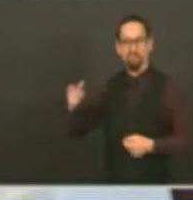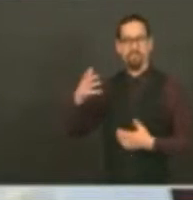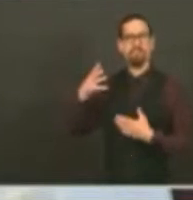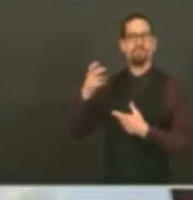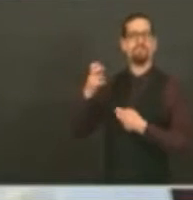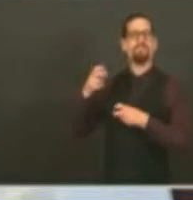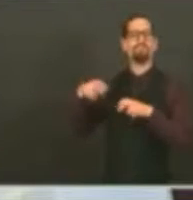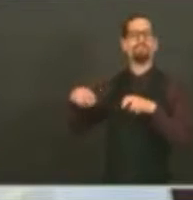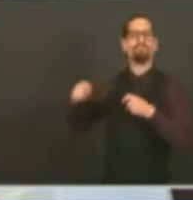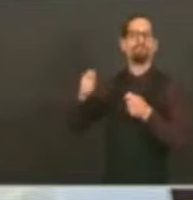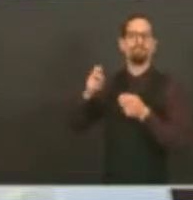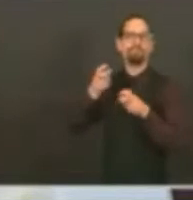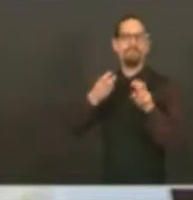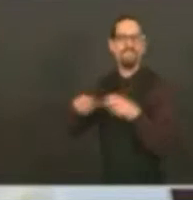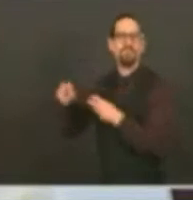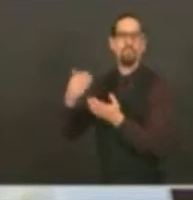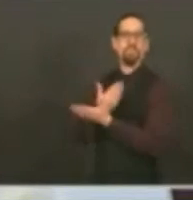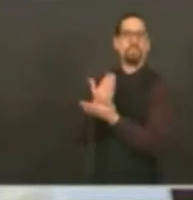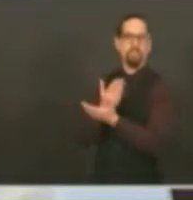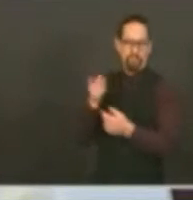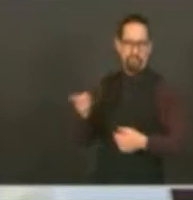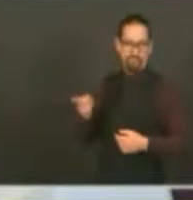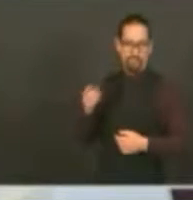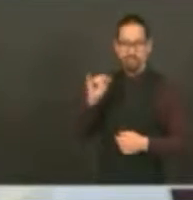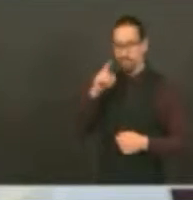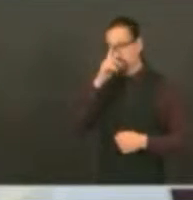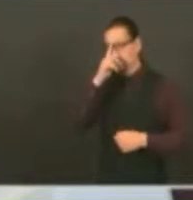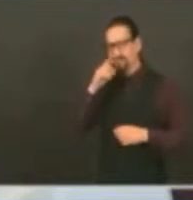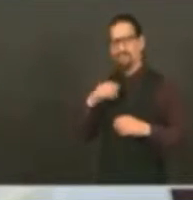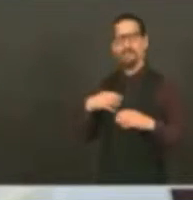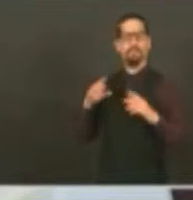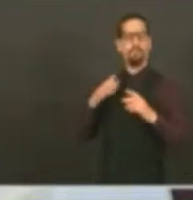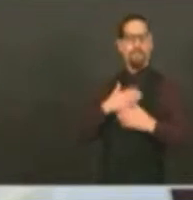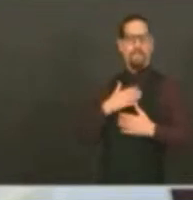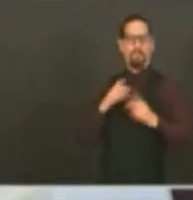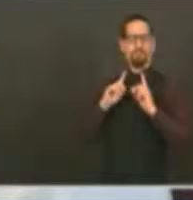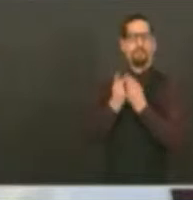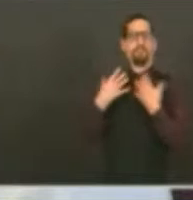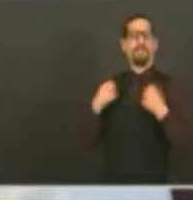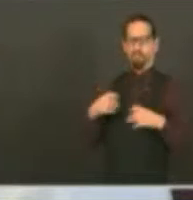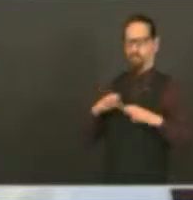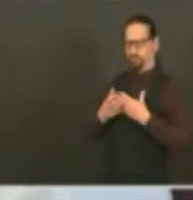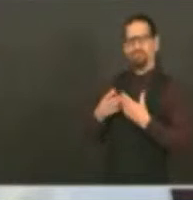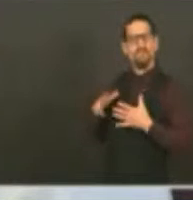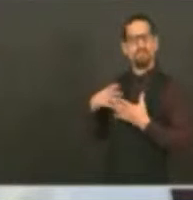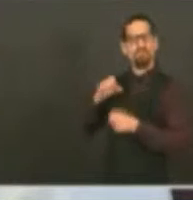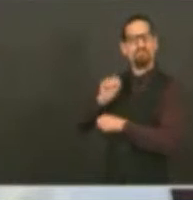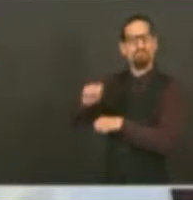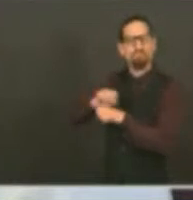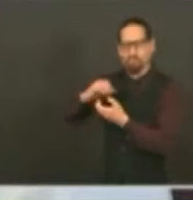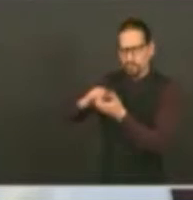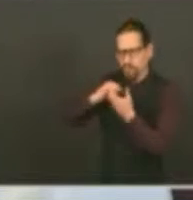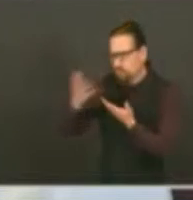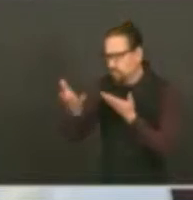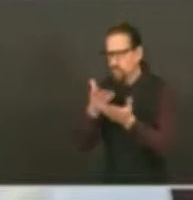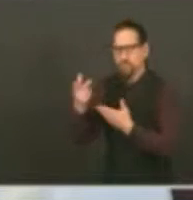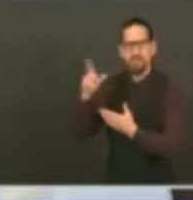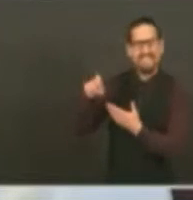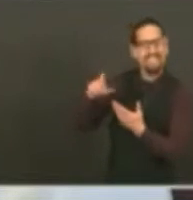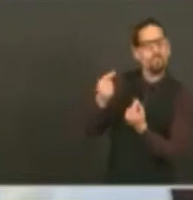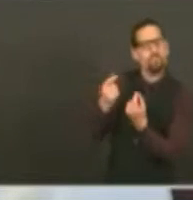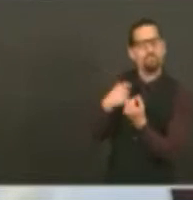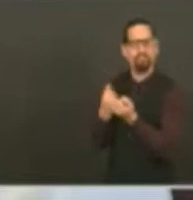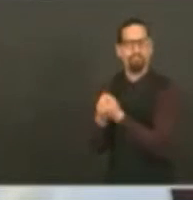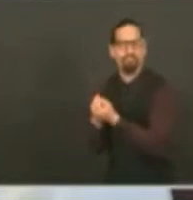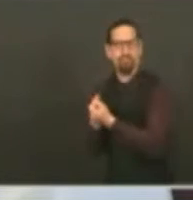of Corrections, the Rhode Island Department of Health has been working closely to help ensure what's needed to quell the